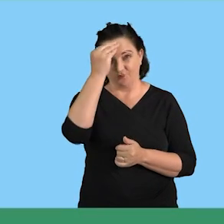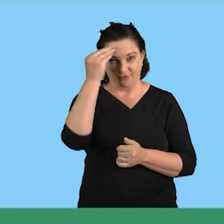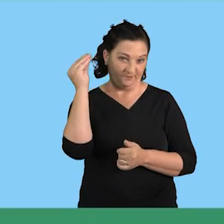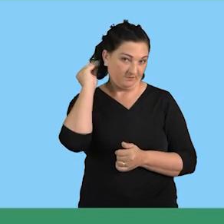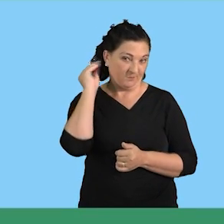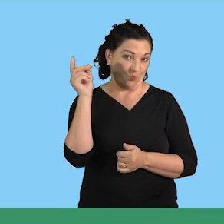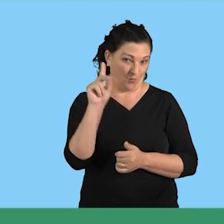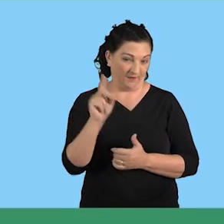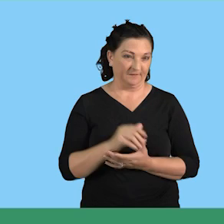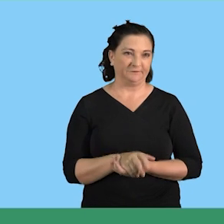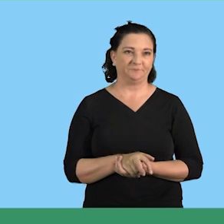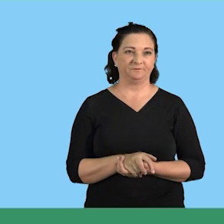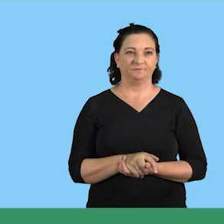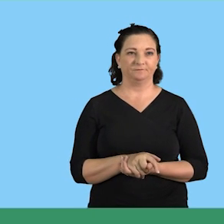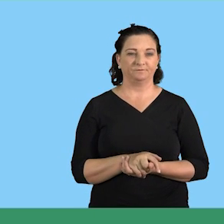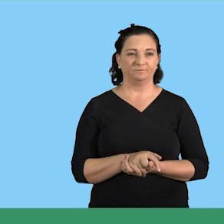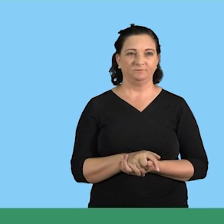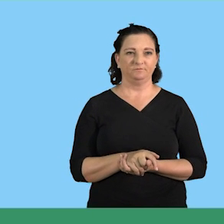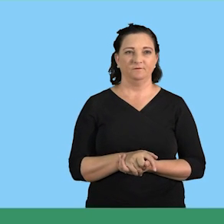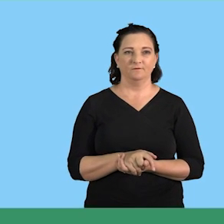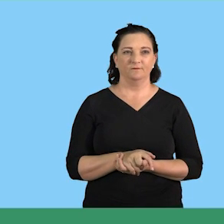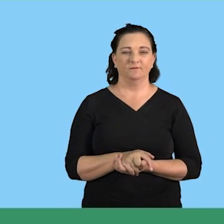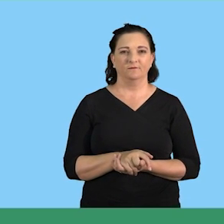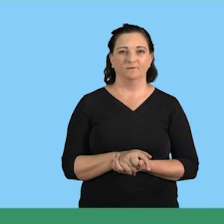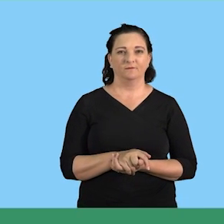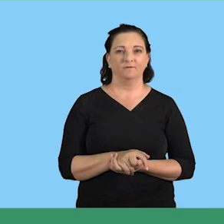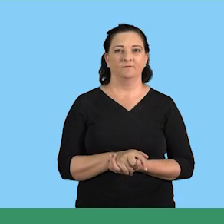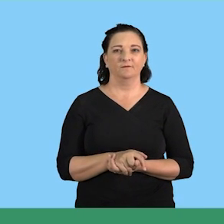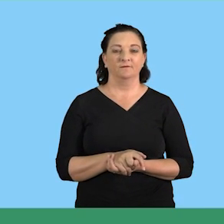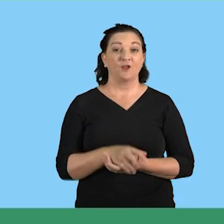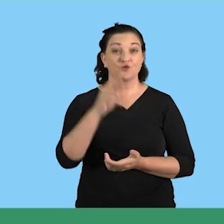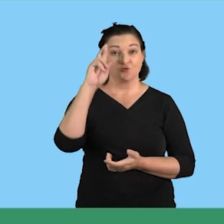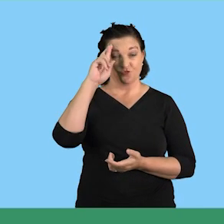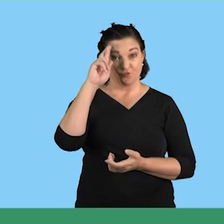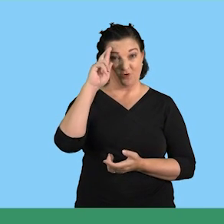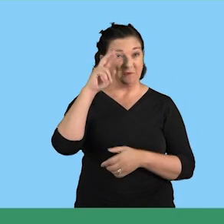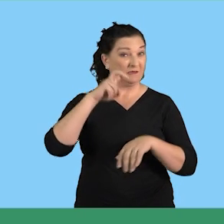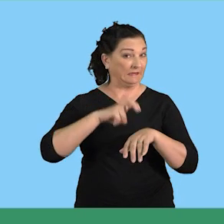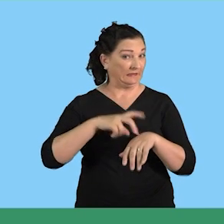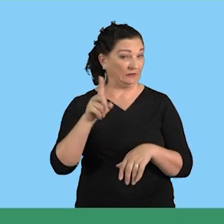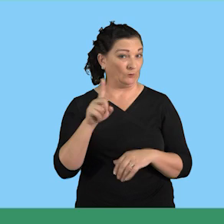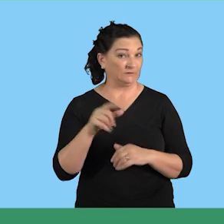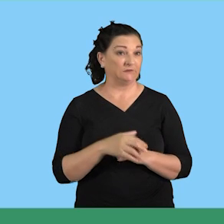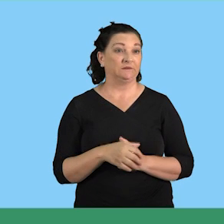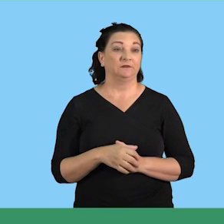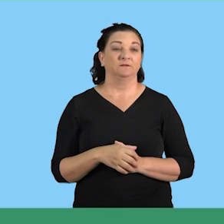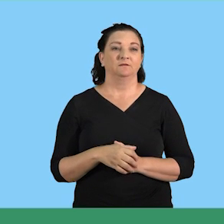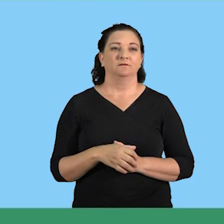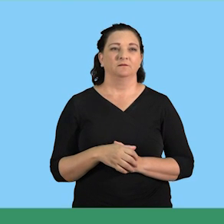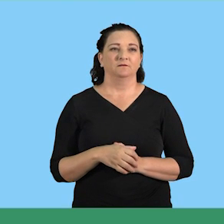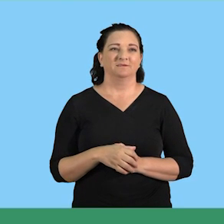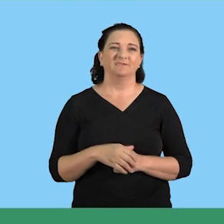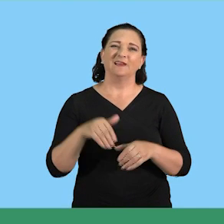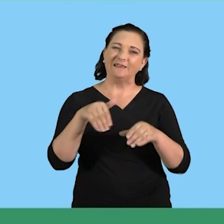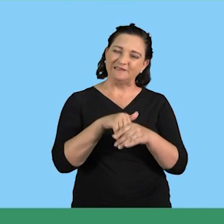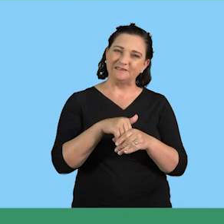in mind when you are preparing the visual aids or the presentation? Remember, we need to put